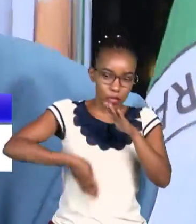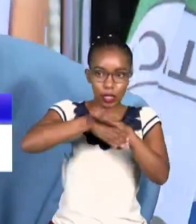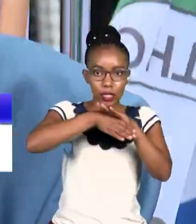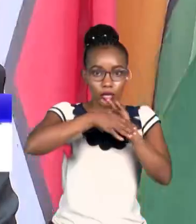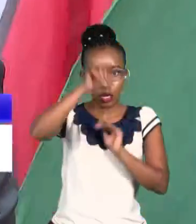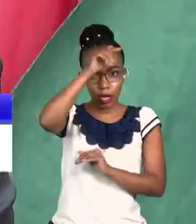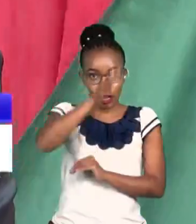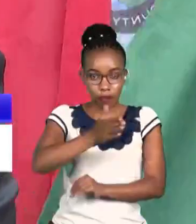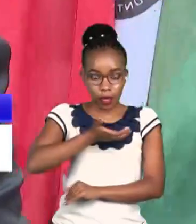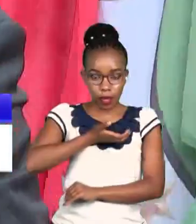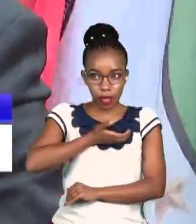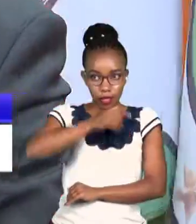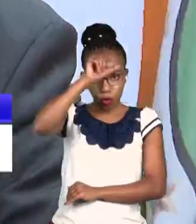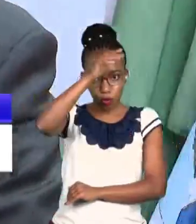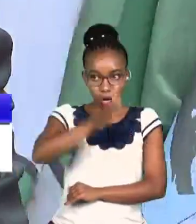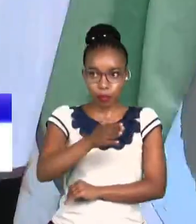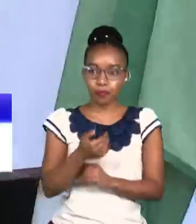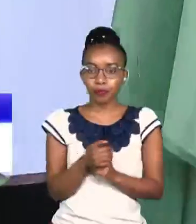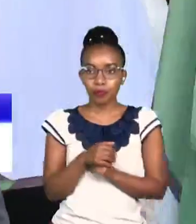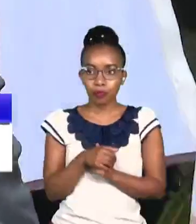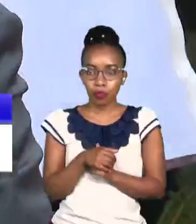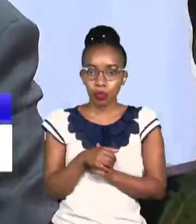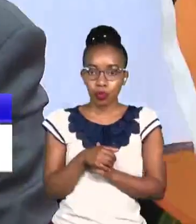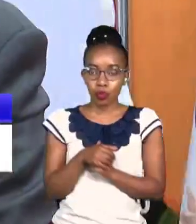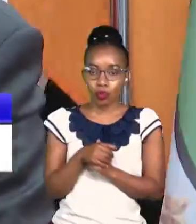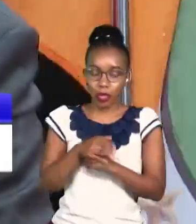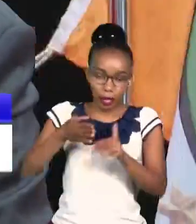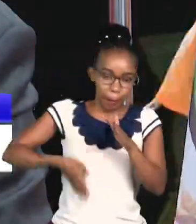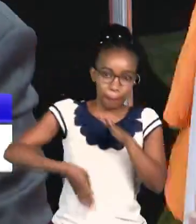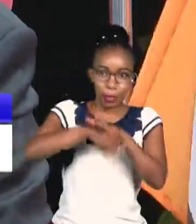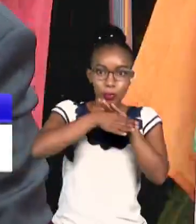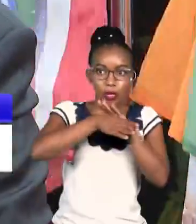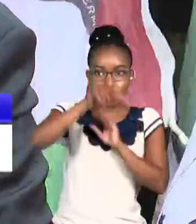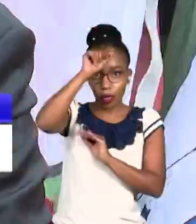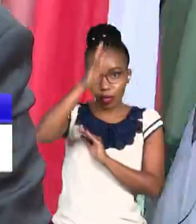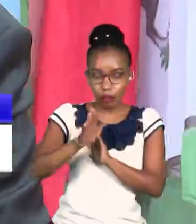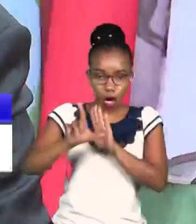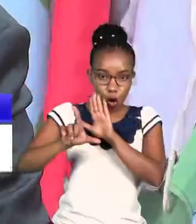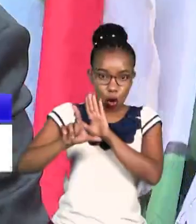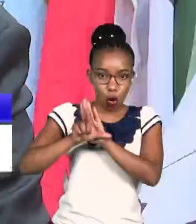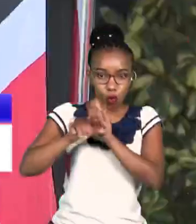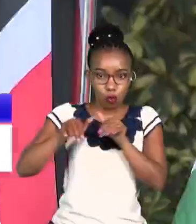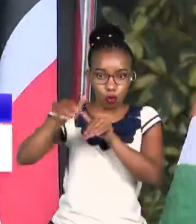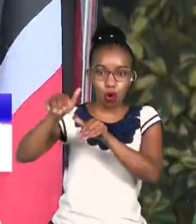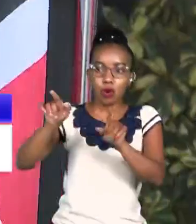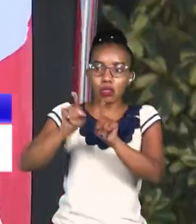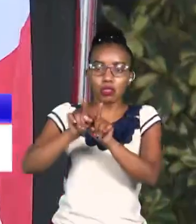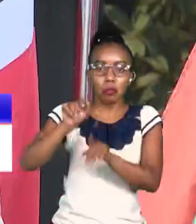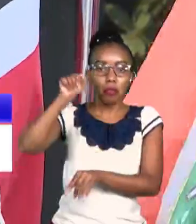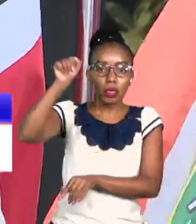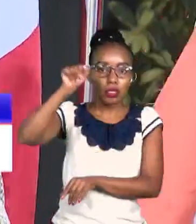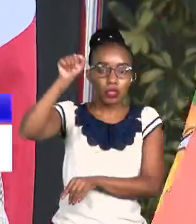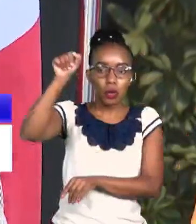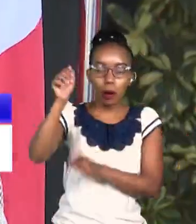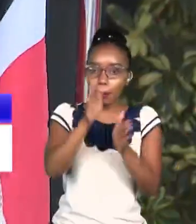The council has proven to appreciate the fact that impeachment is a both legal and political process and